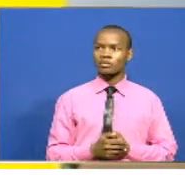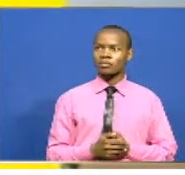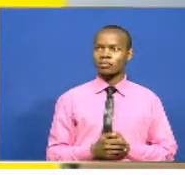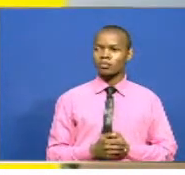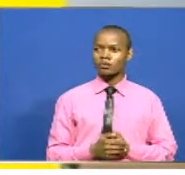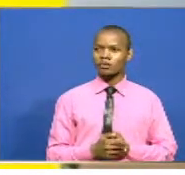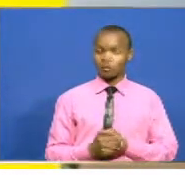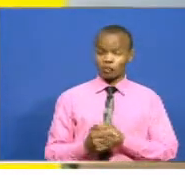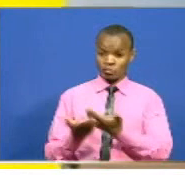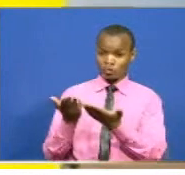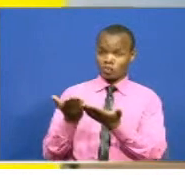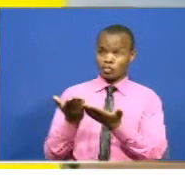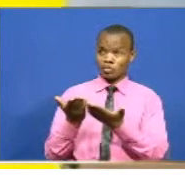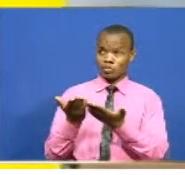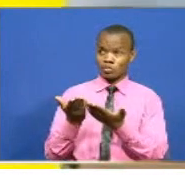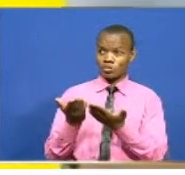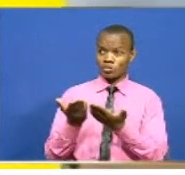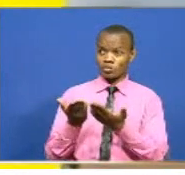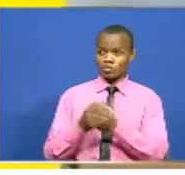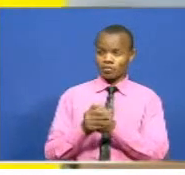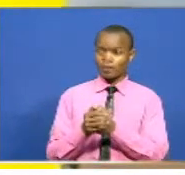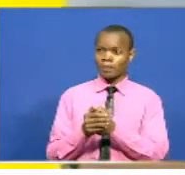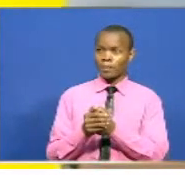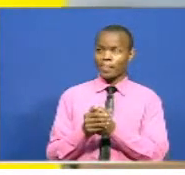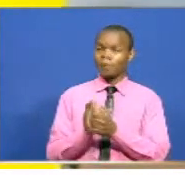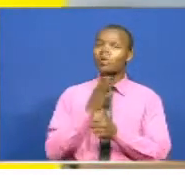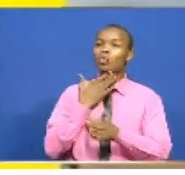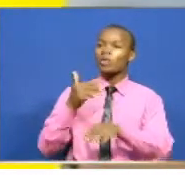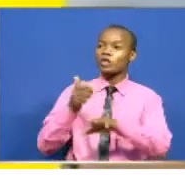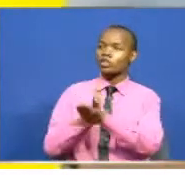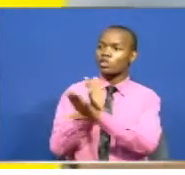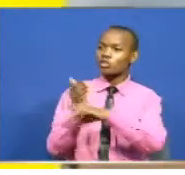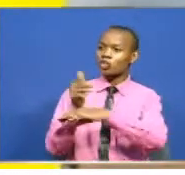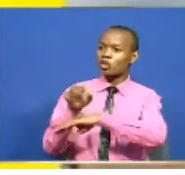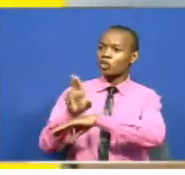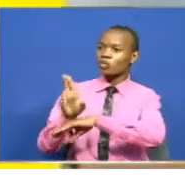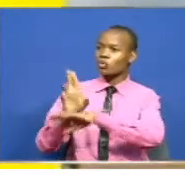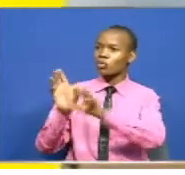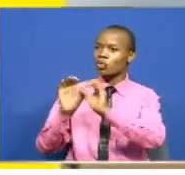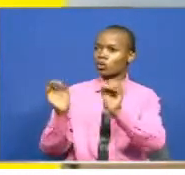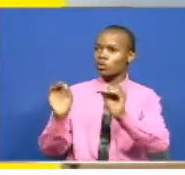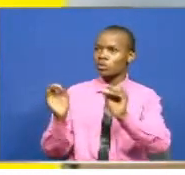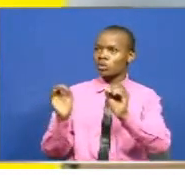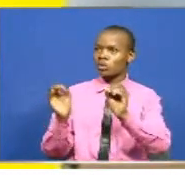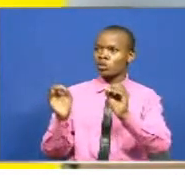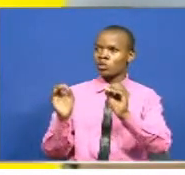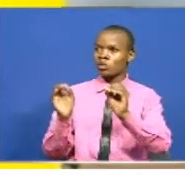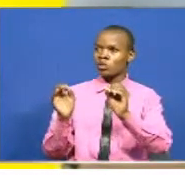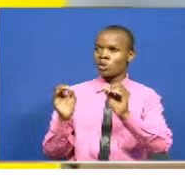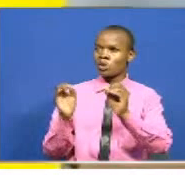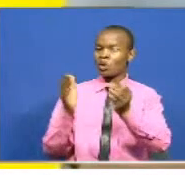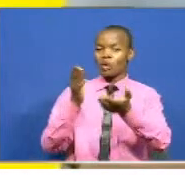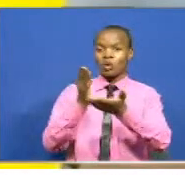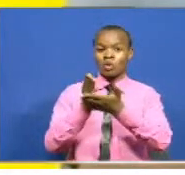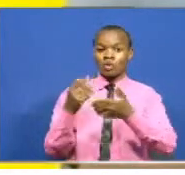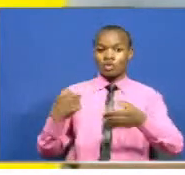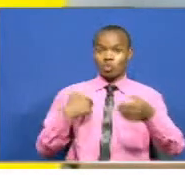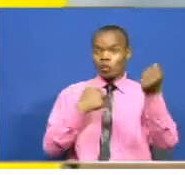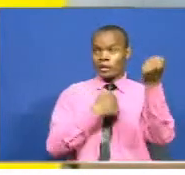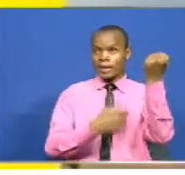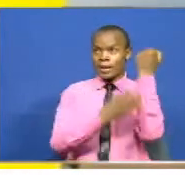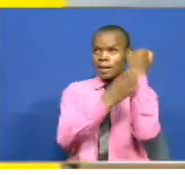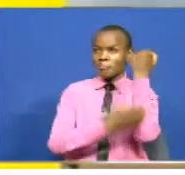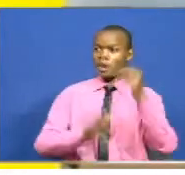here, and I need not to beat about the bush. You know, marginalization has been deliberately done